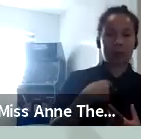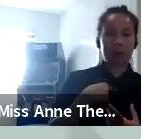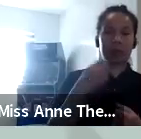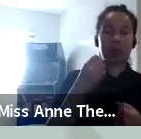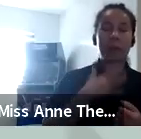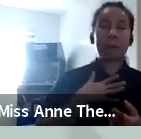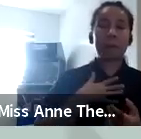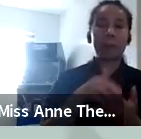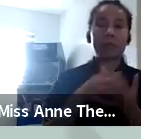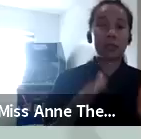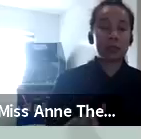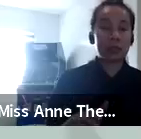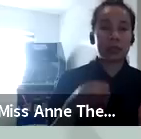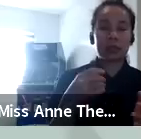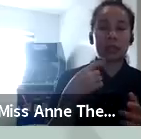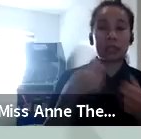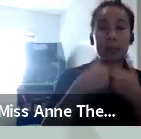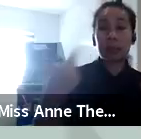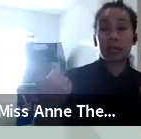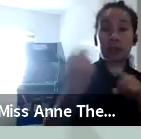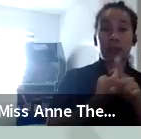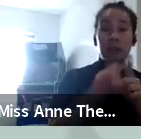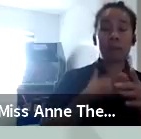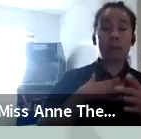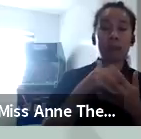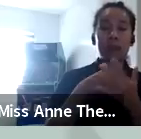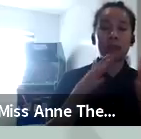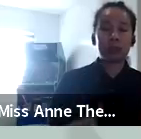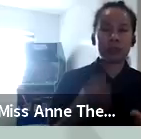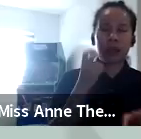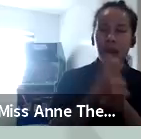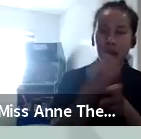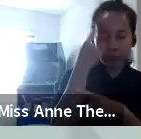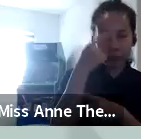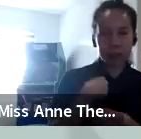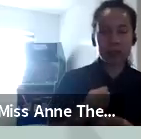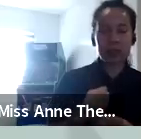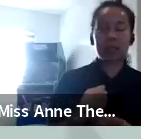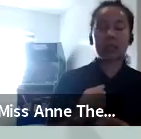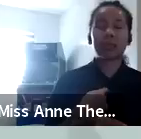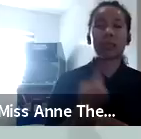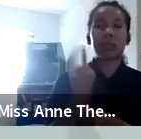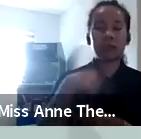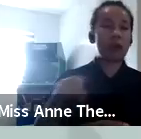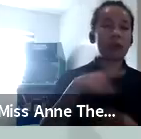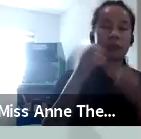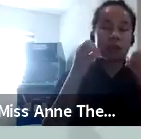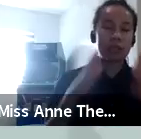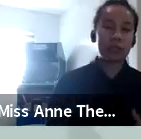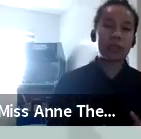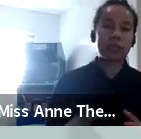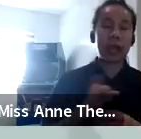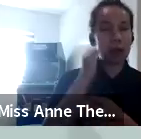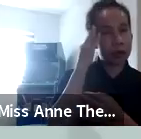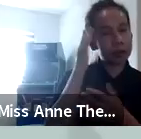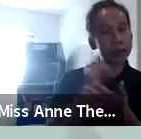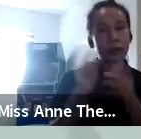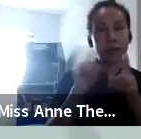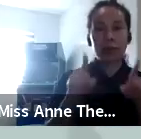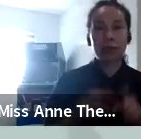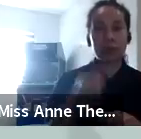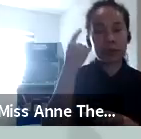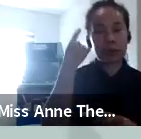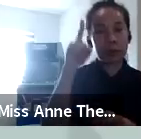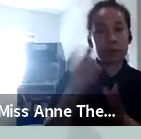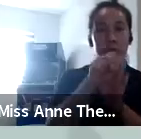pupils back then. So it was really hard for me, for us teachers. I know it's also hard for the soon